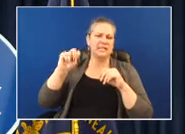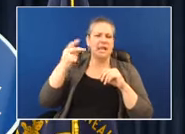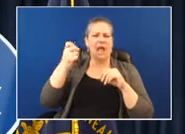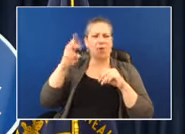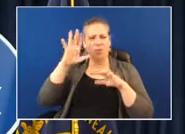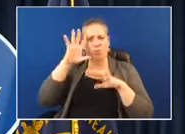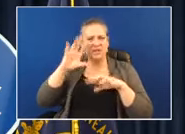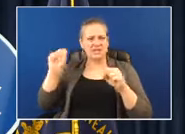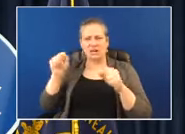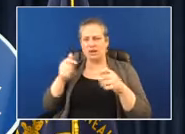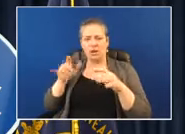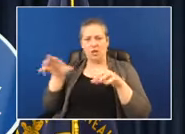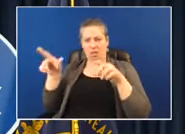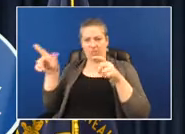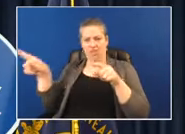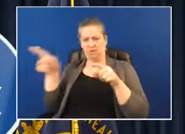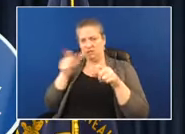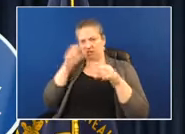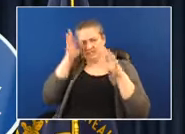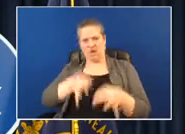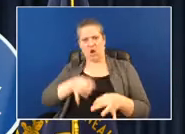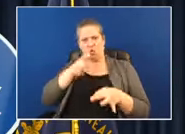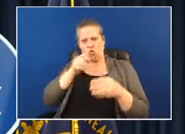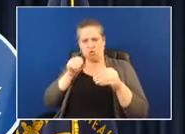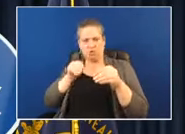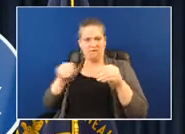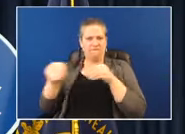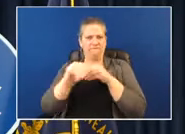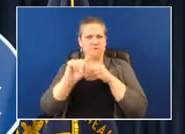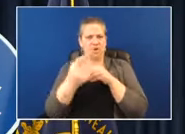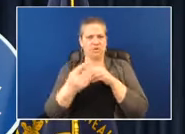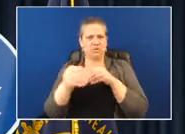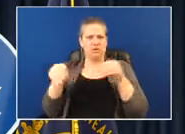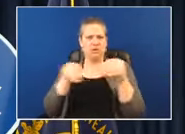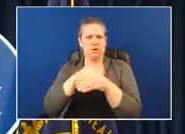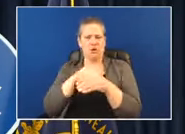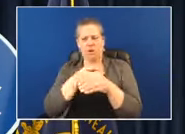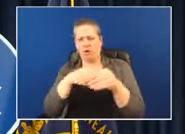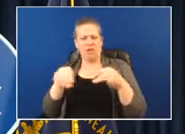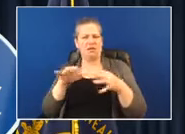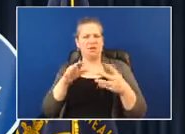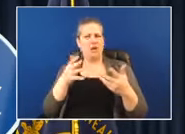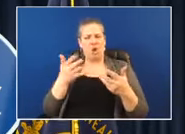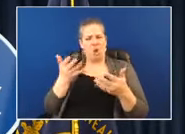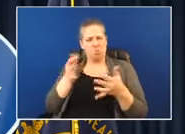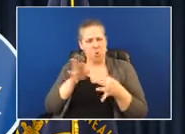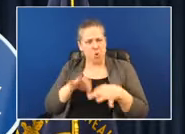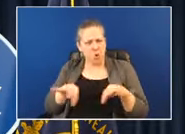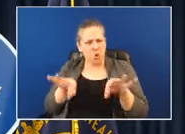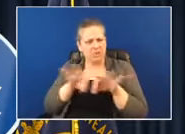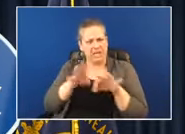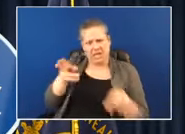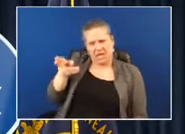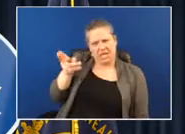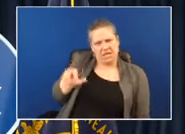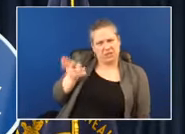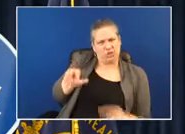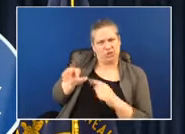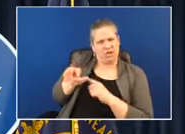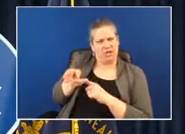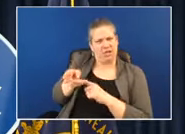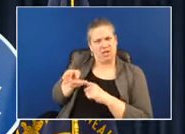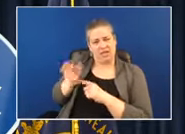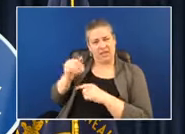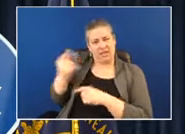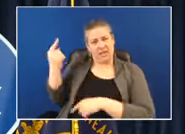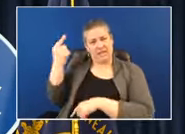the critical moments in our history. That message, on a day that preserved our democracy,